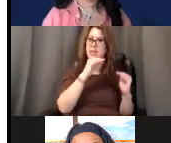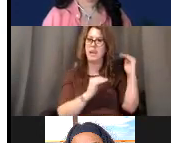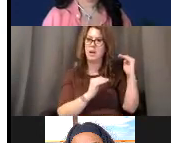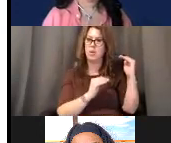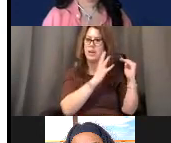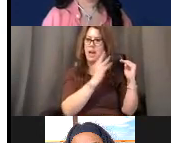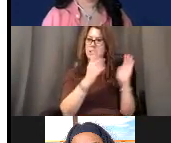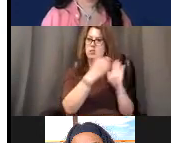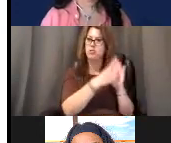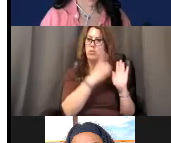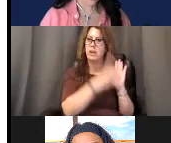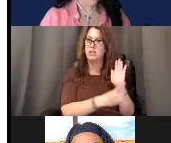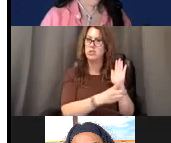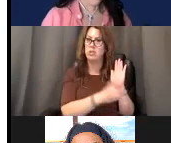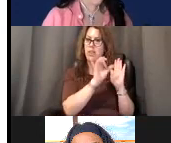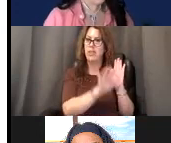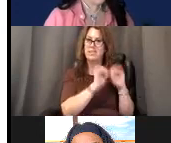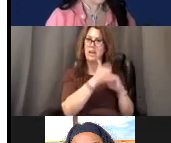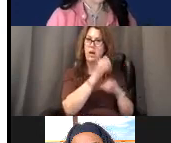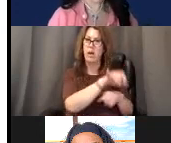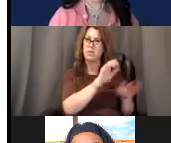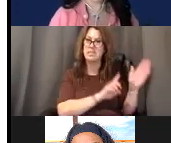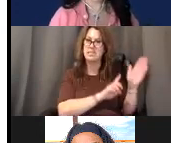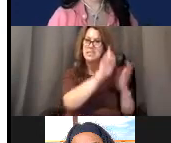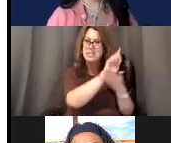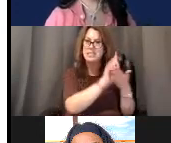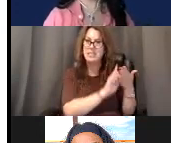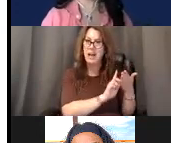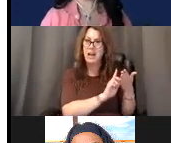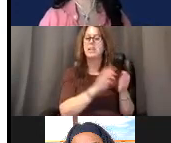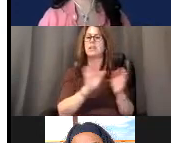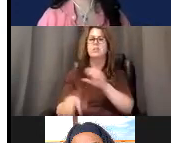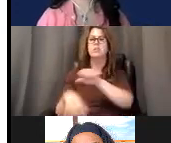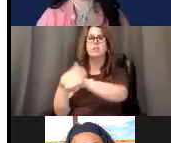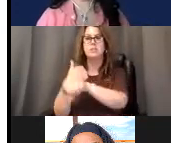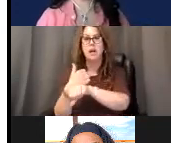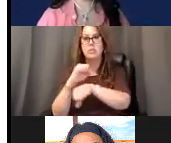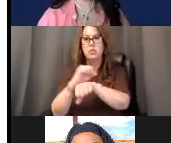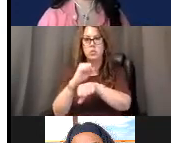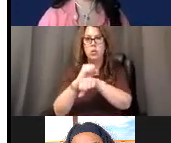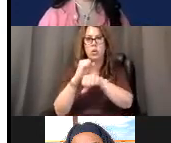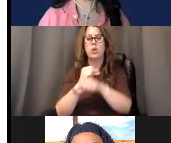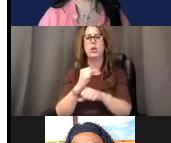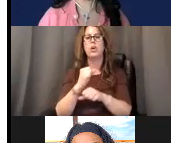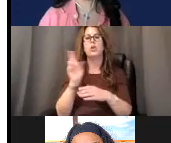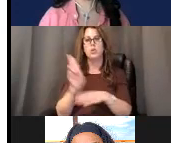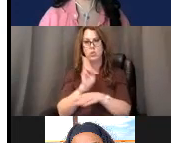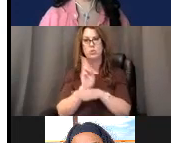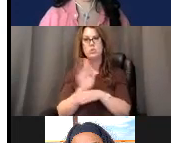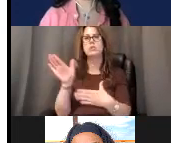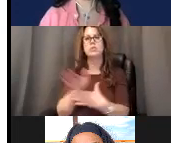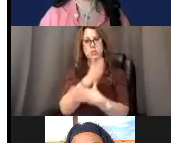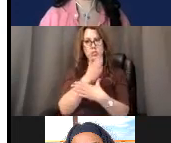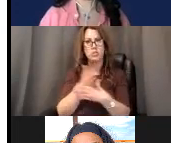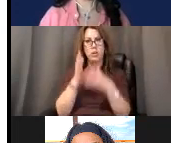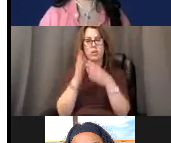And so a key thing for us is to really look at establishing working agreements, creating our shared values, taking the time to build trust.